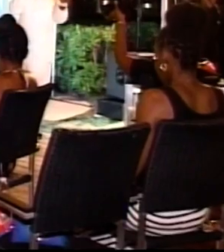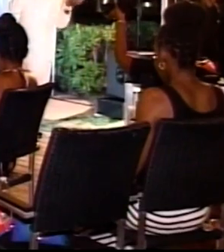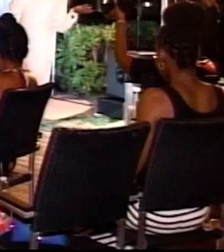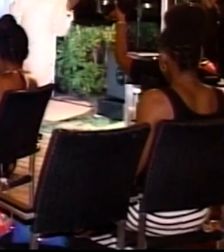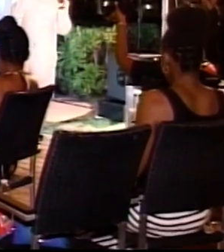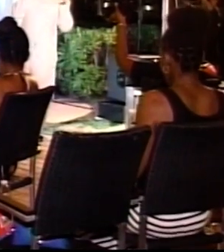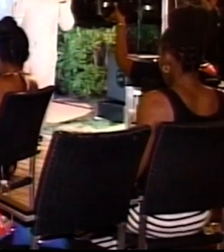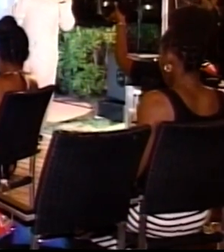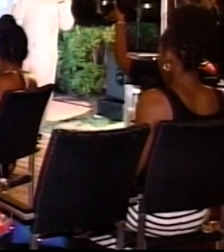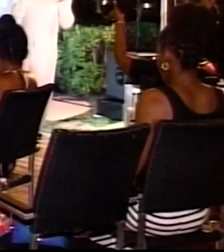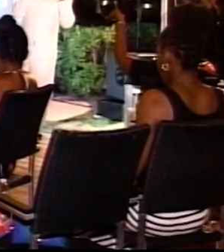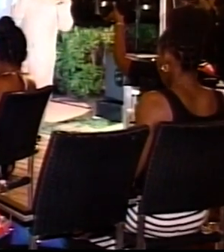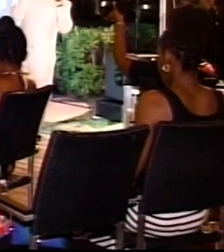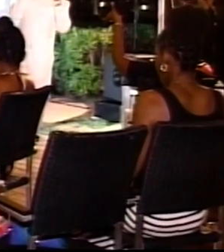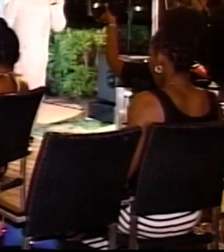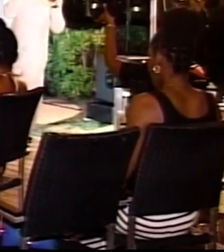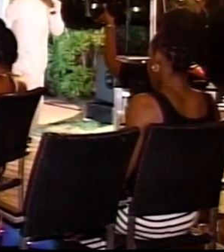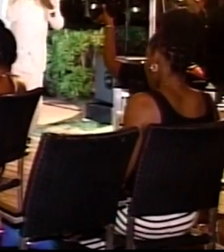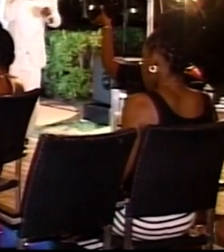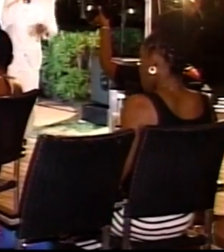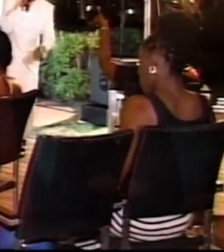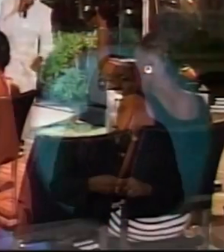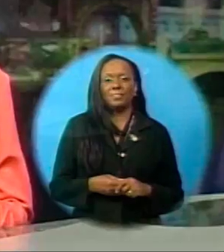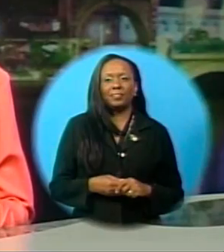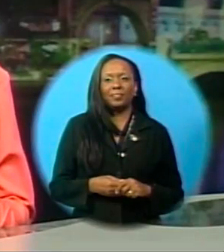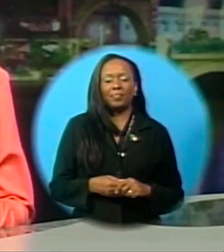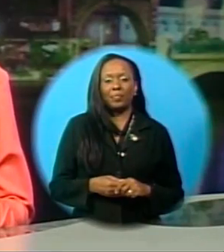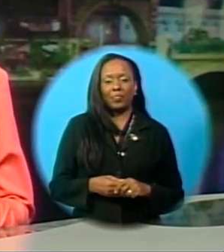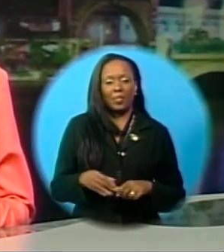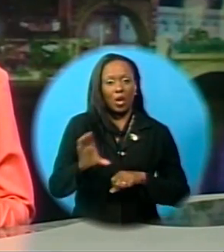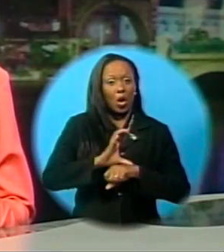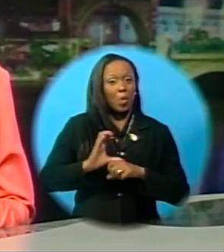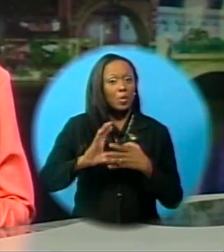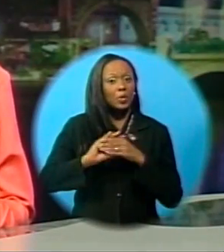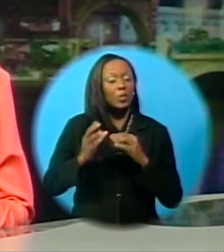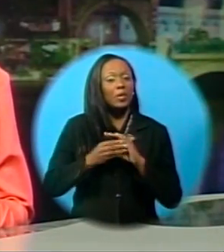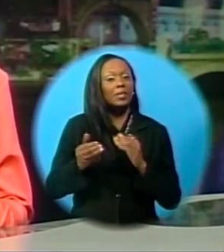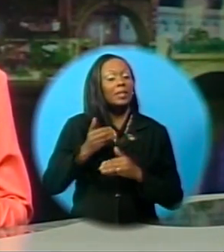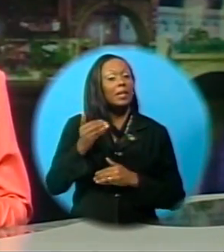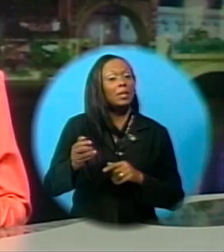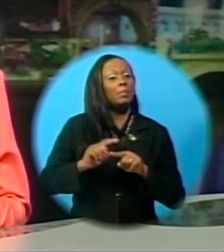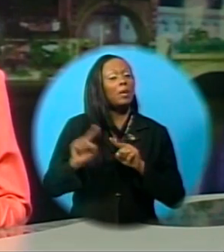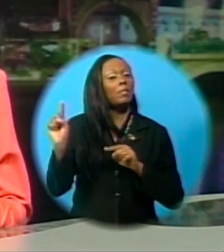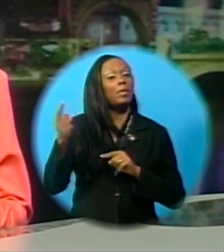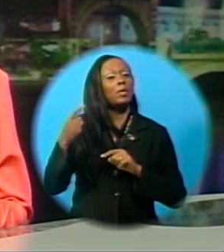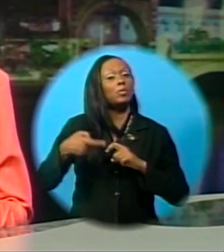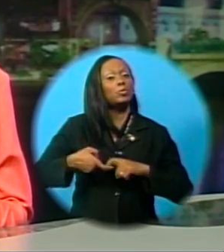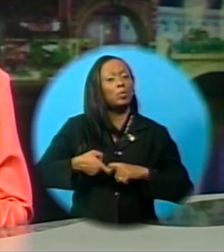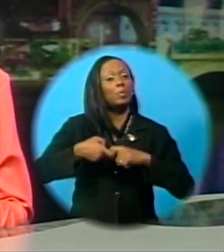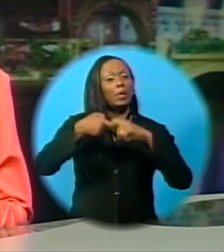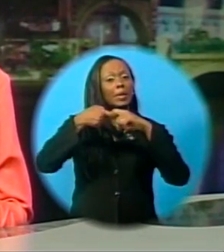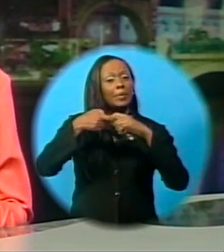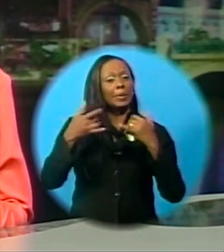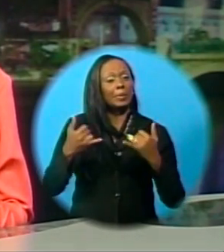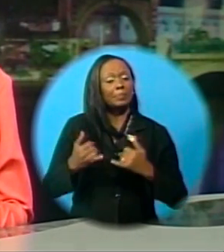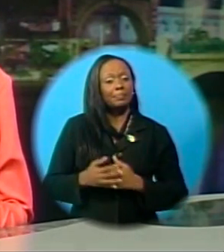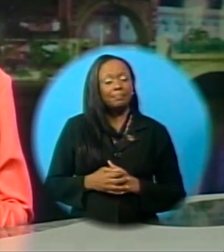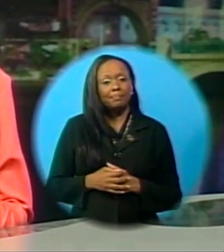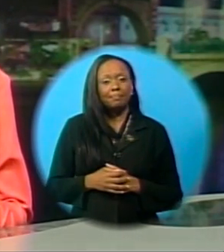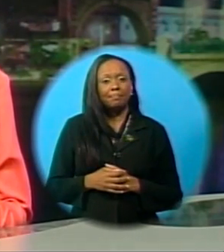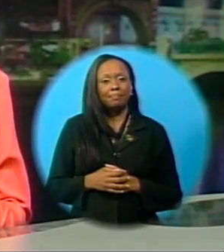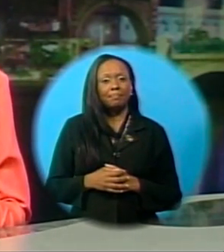Clark. Lisa Lord, CBC News. Still to come, a look at some of the stories making headlines across the region.